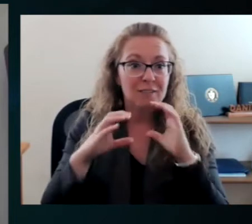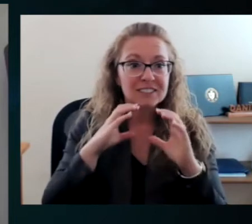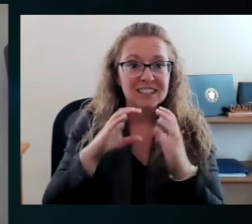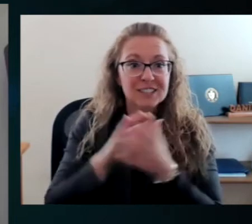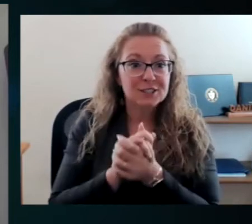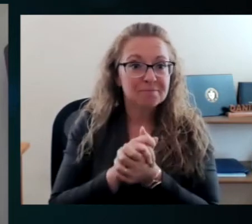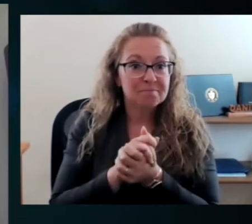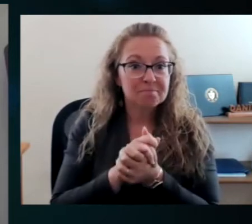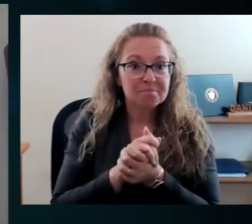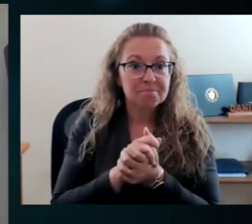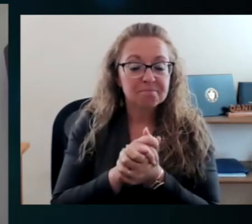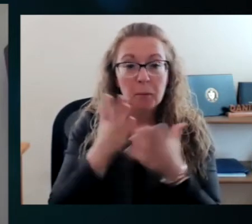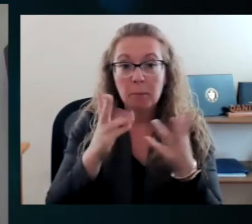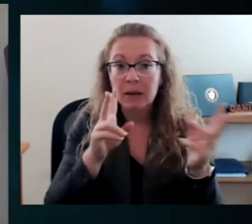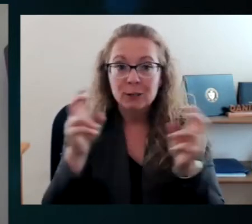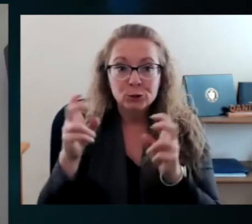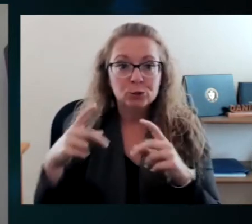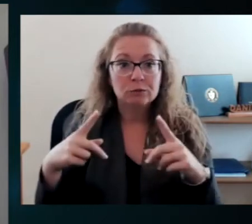issues, complications,